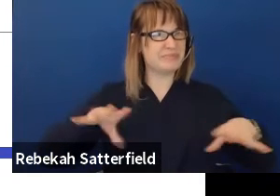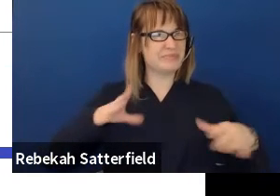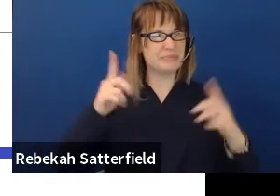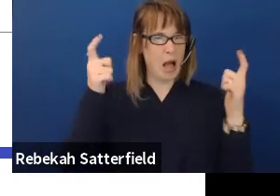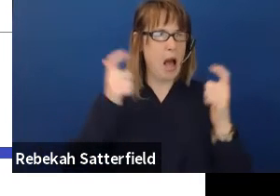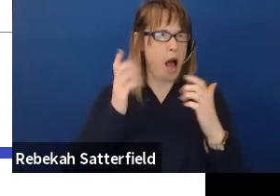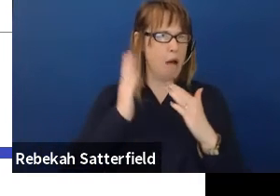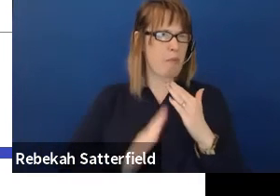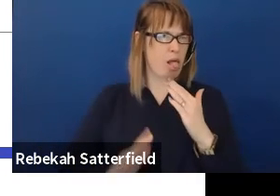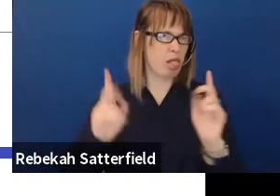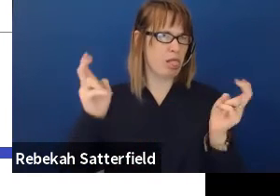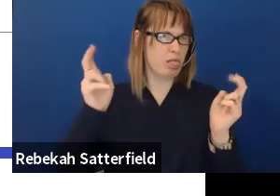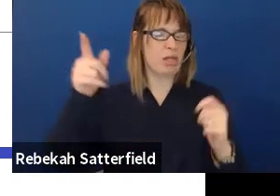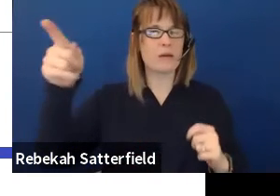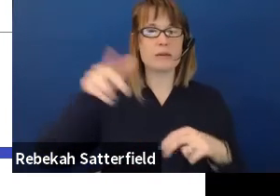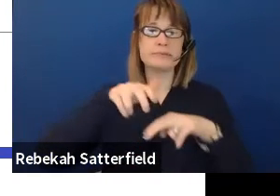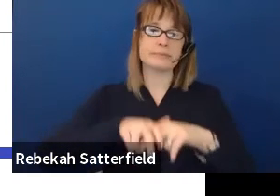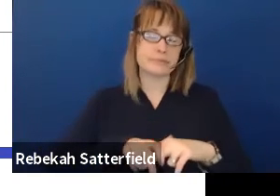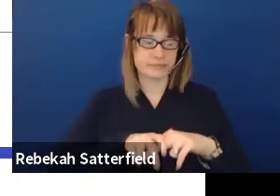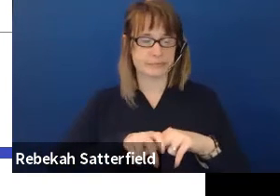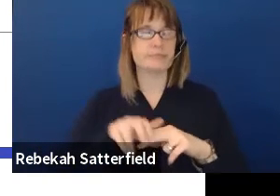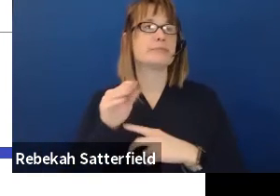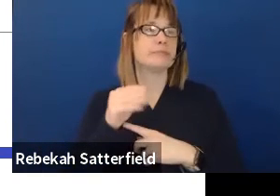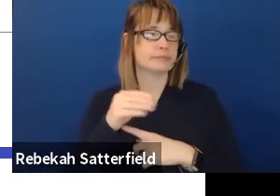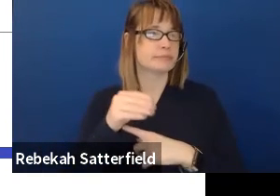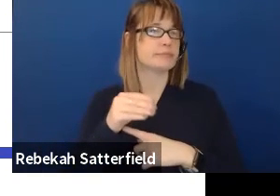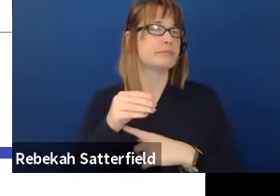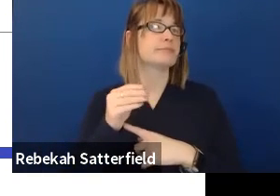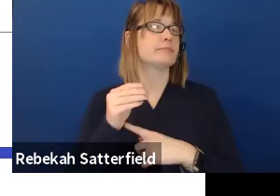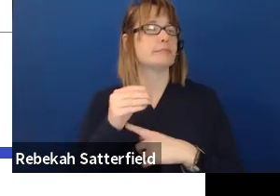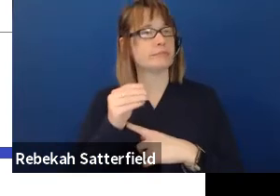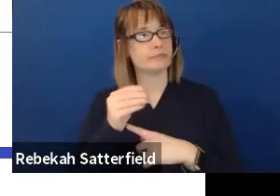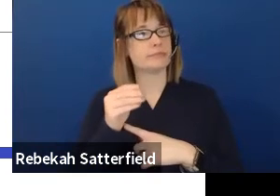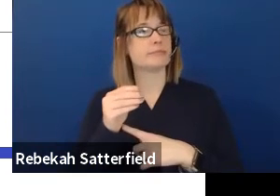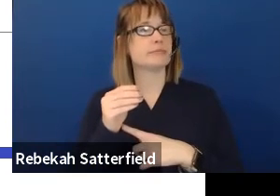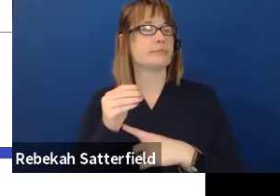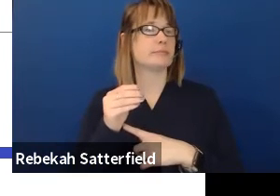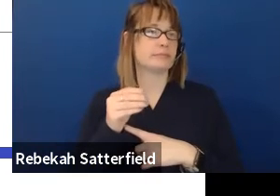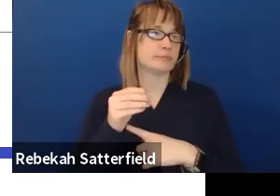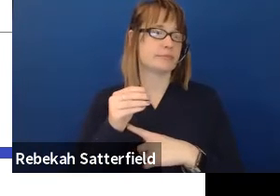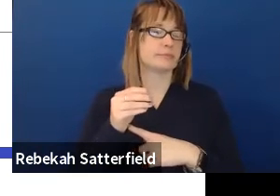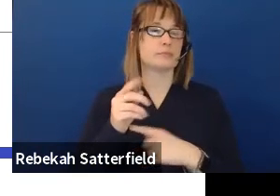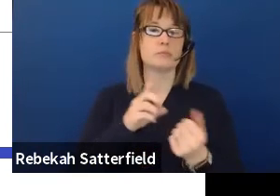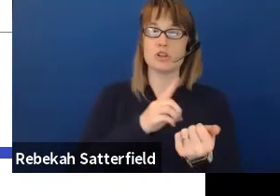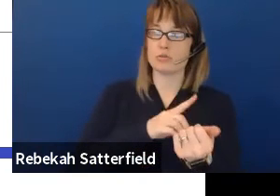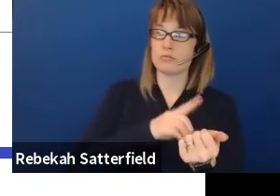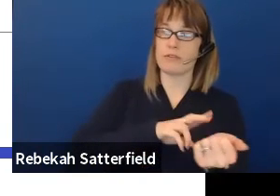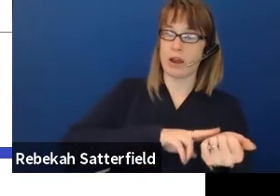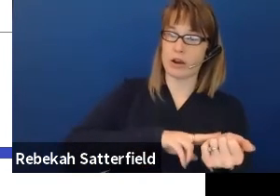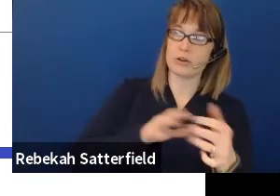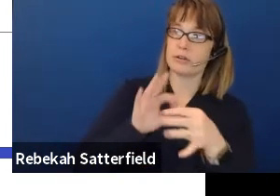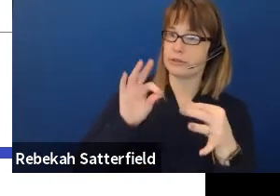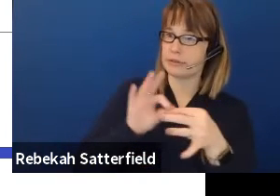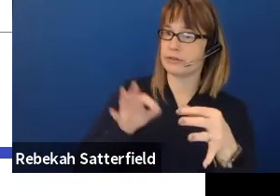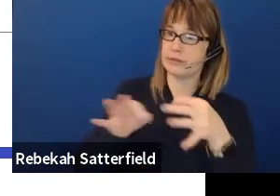humble, and he was sitting there and just nodded his head from time to time. The provider kept directing the conversation